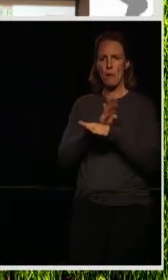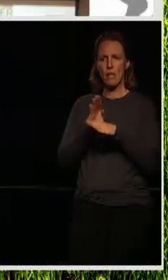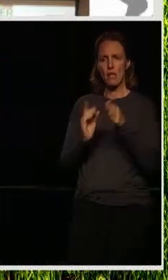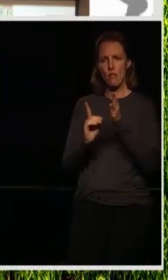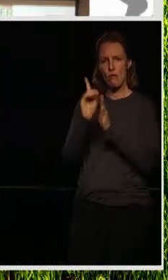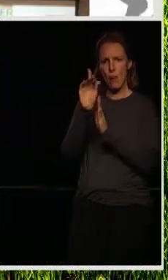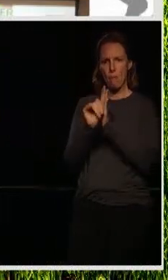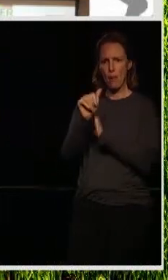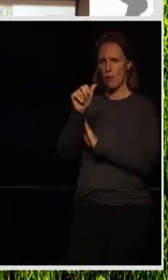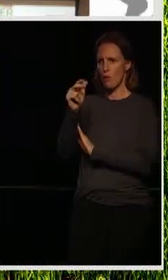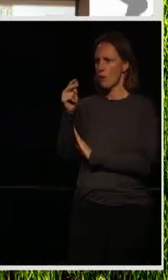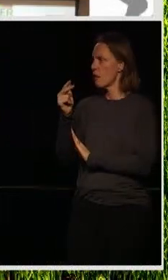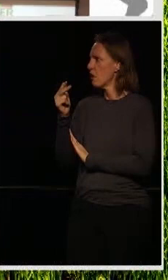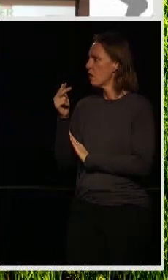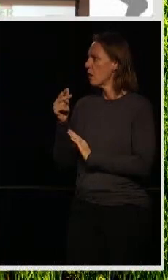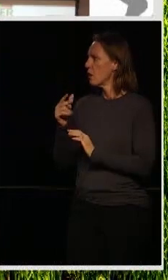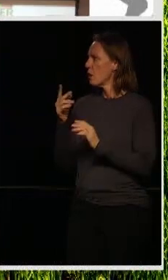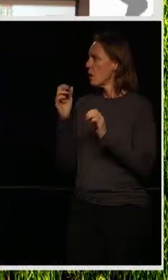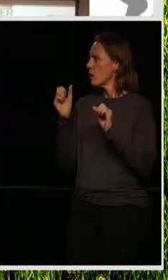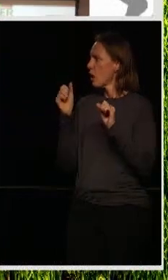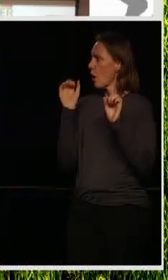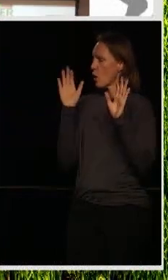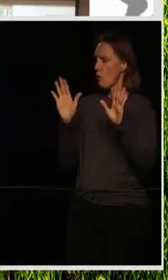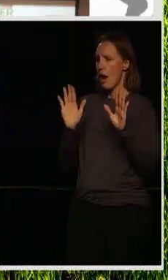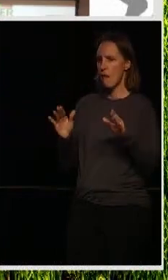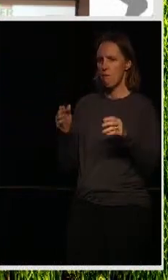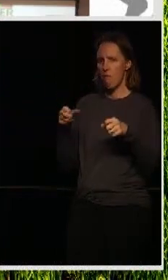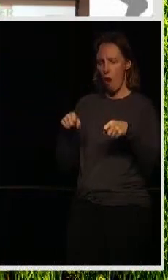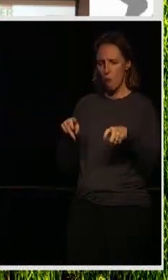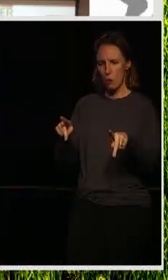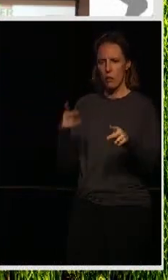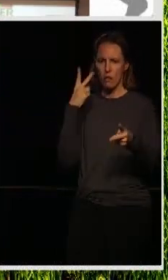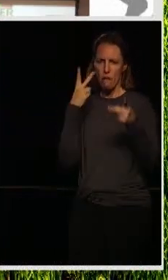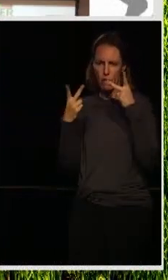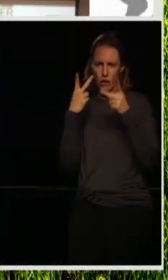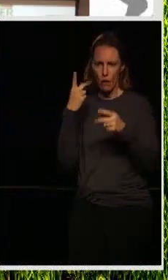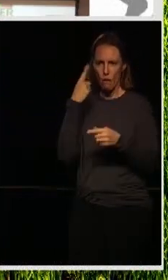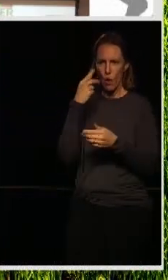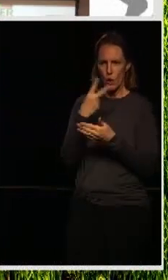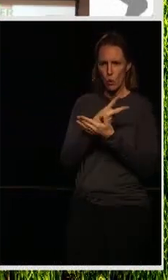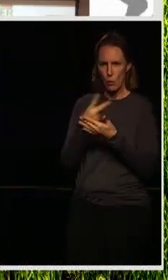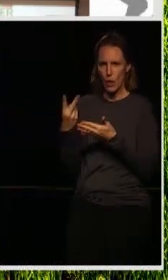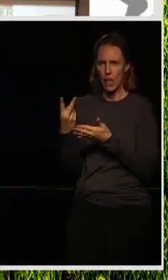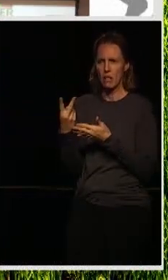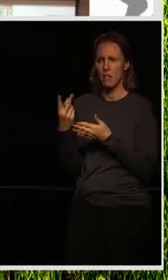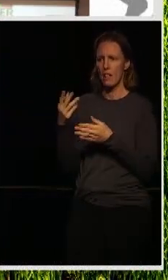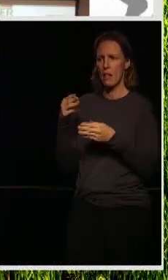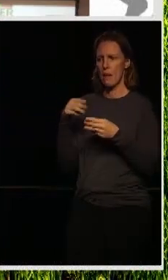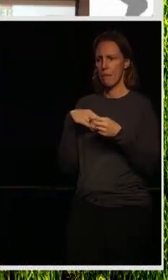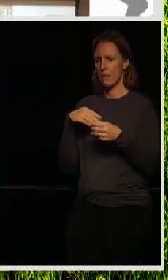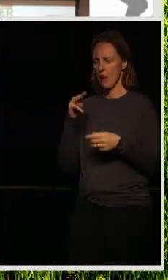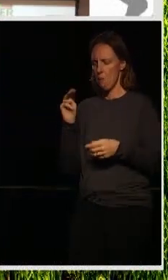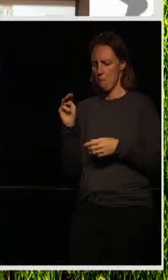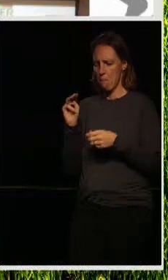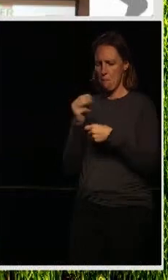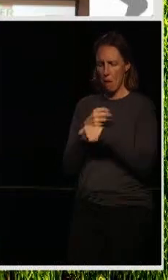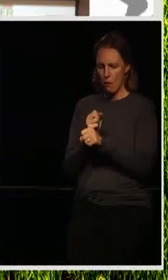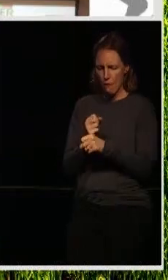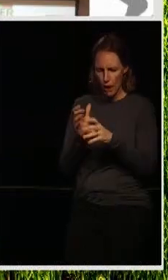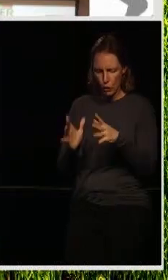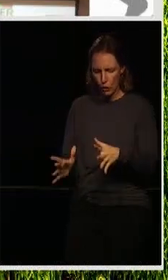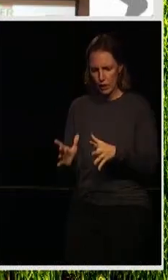great opportunity to visit for 2 weeks manufacturing